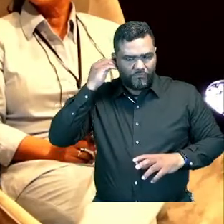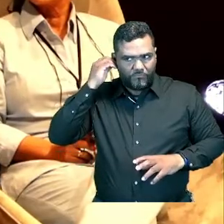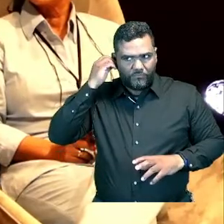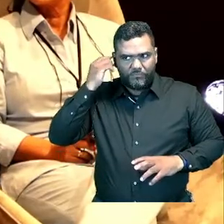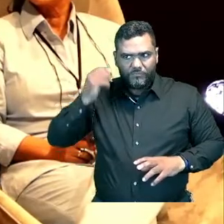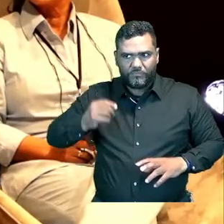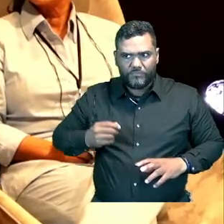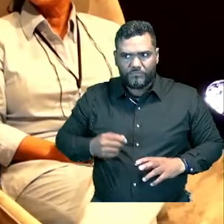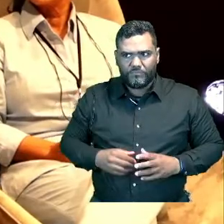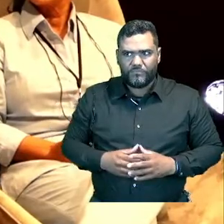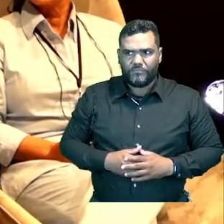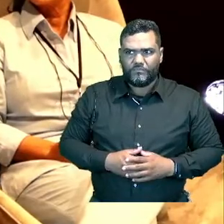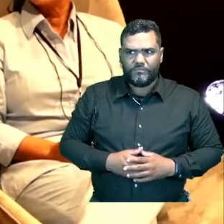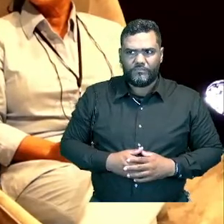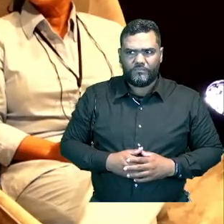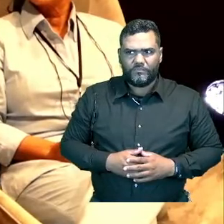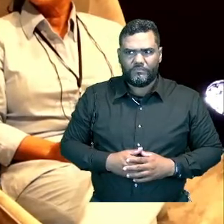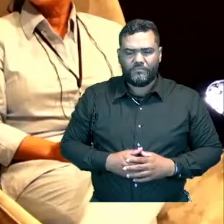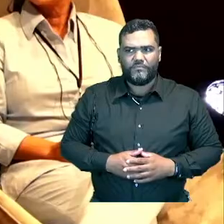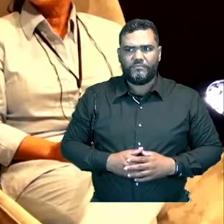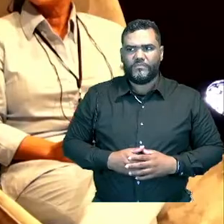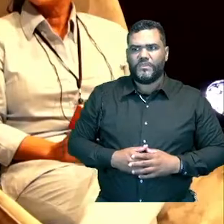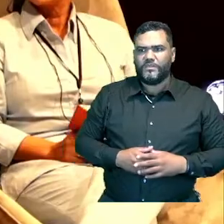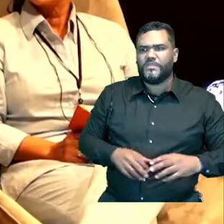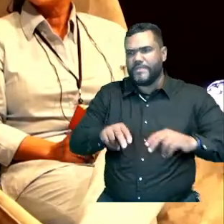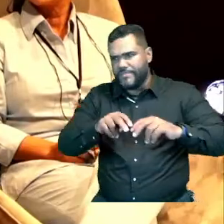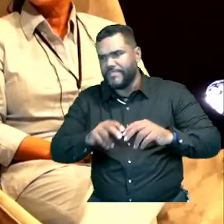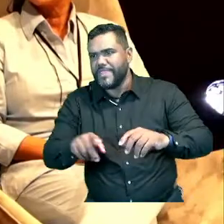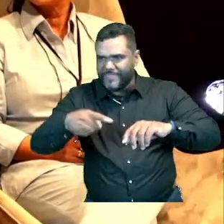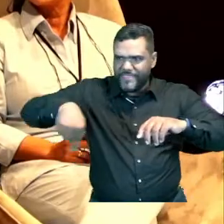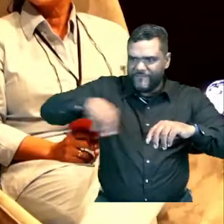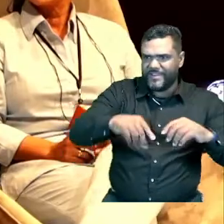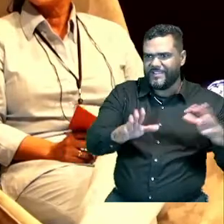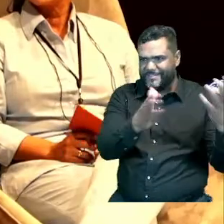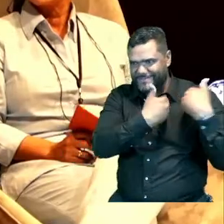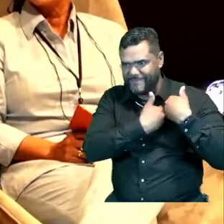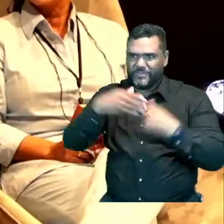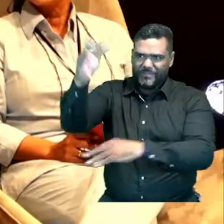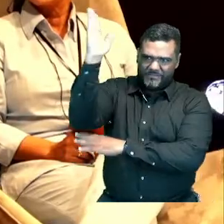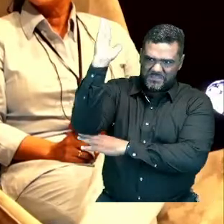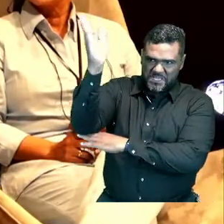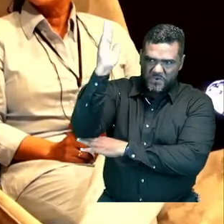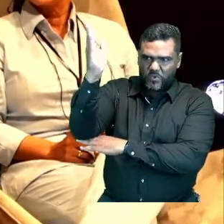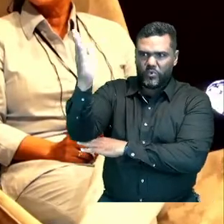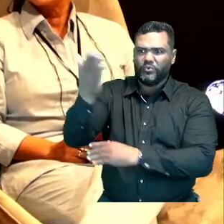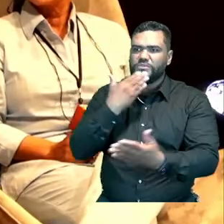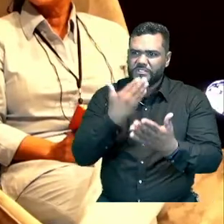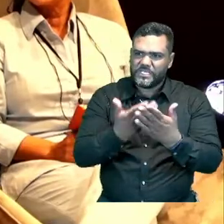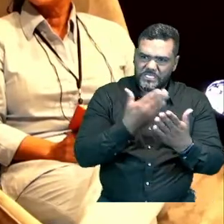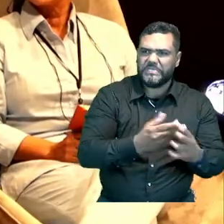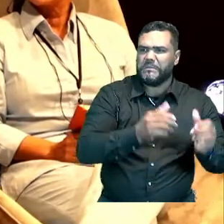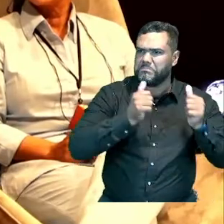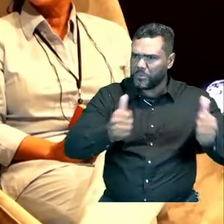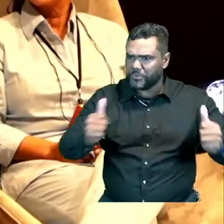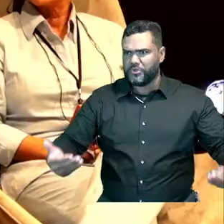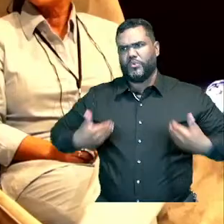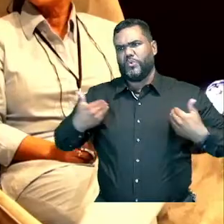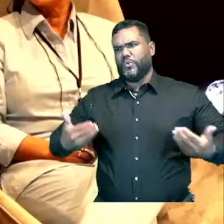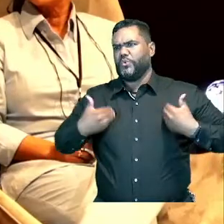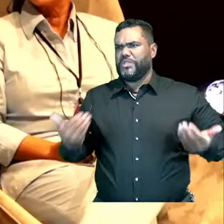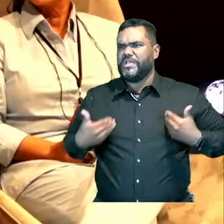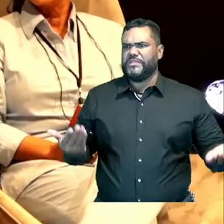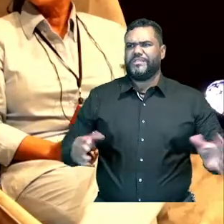panelists and the participants as well. This has been a very enriching experience. With